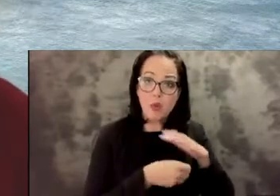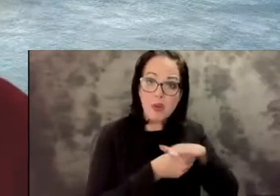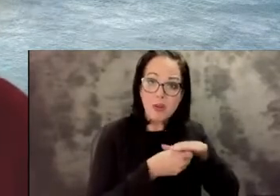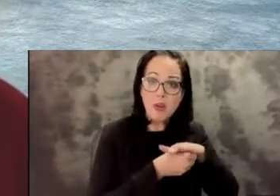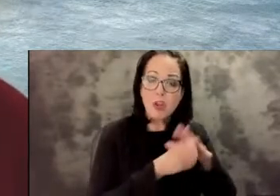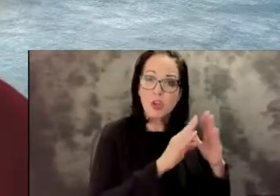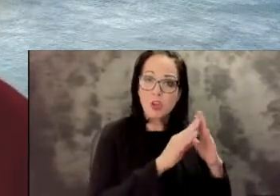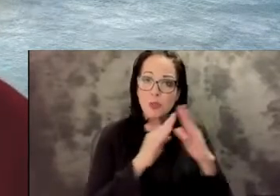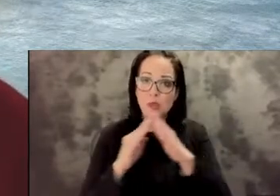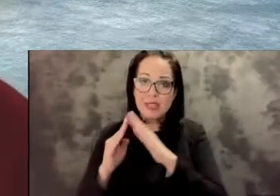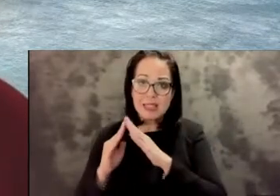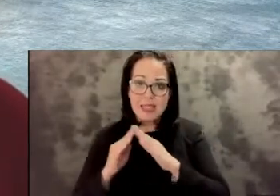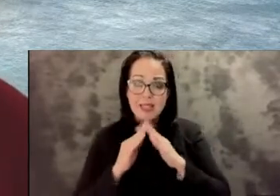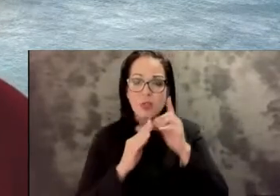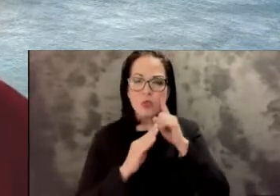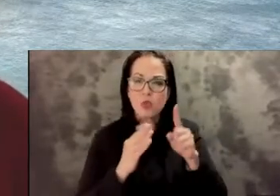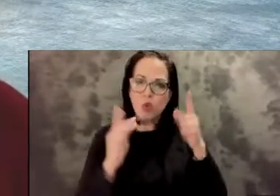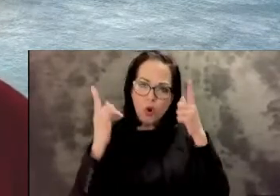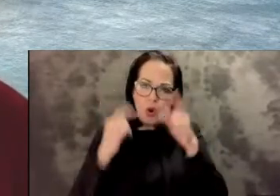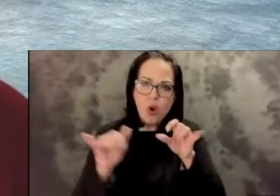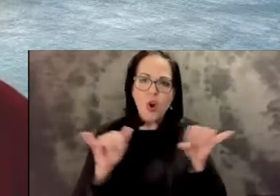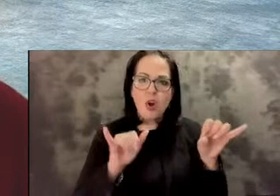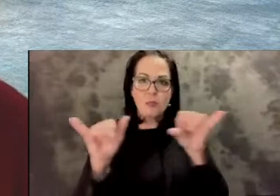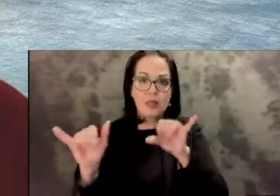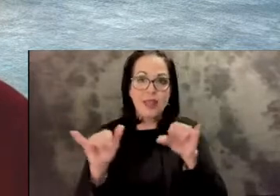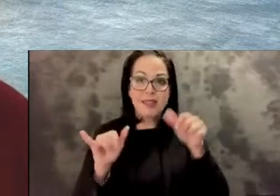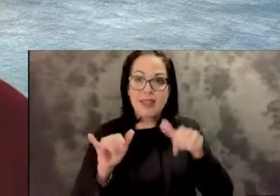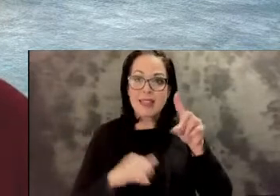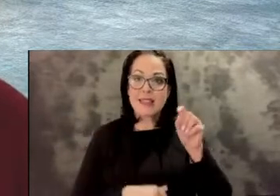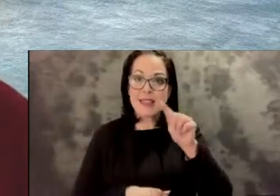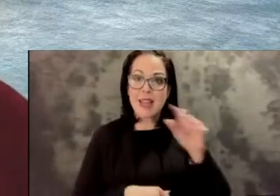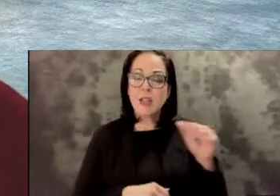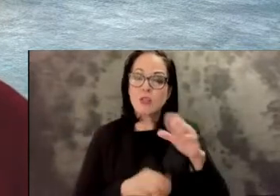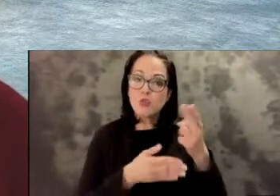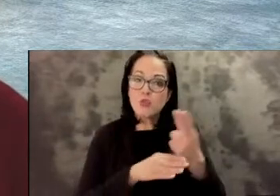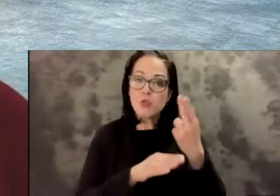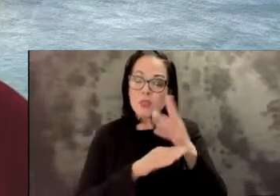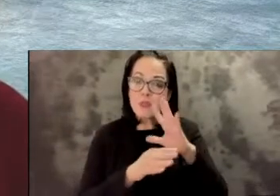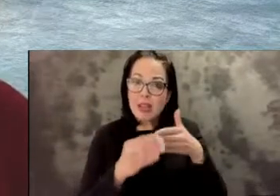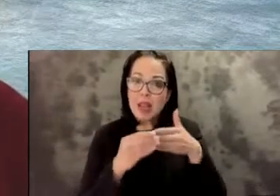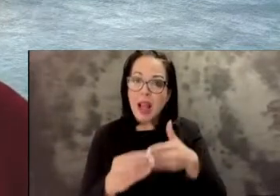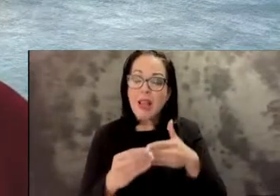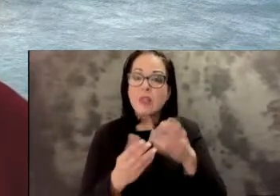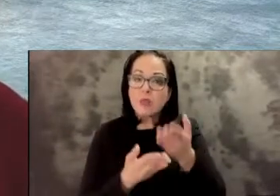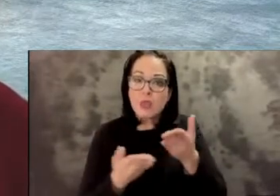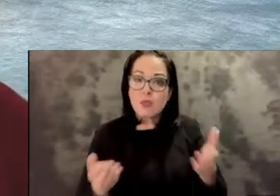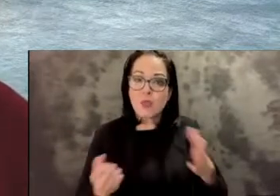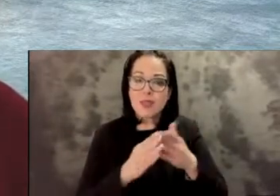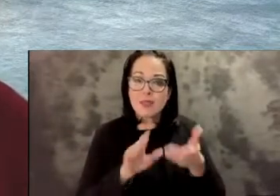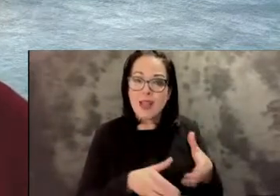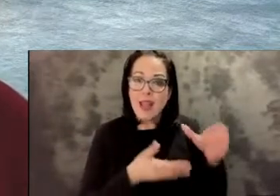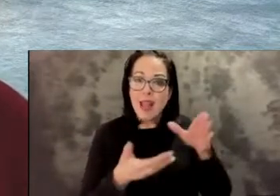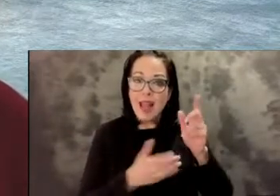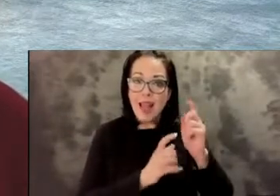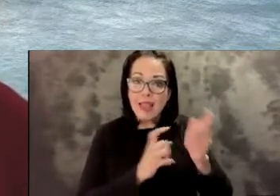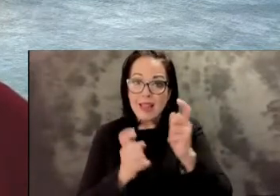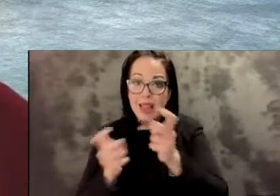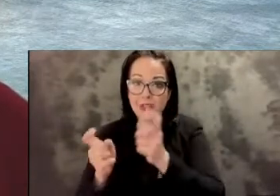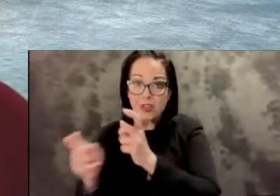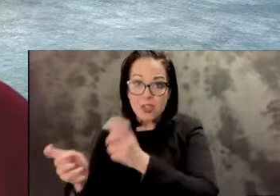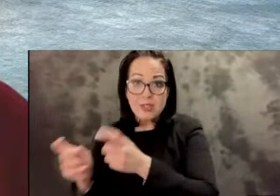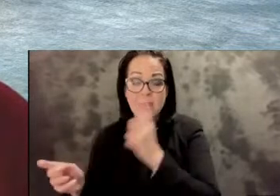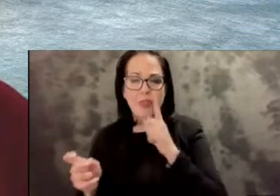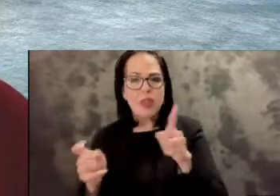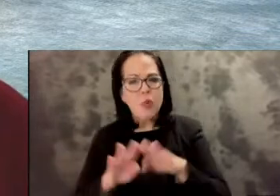the disaggregated data that's used to guide equitable resource allocation to achieve herd immunity reopen our